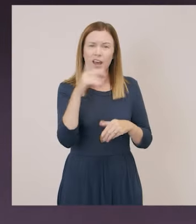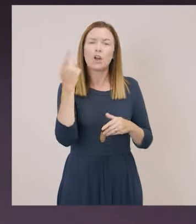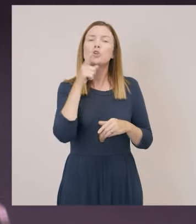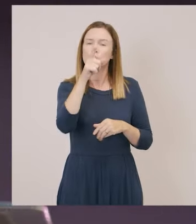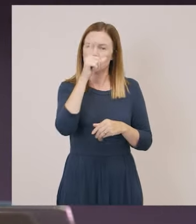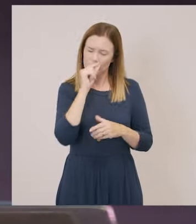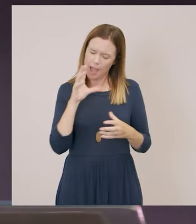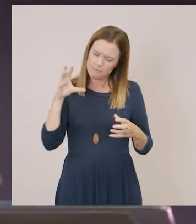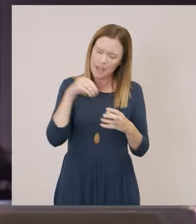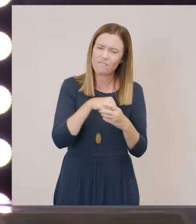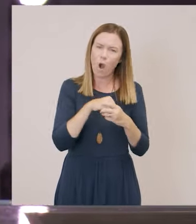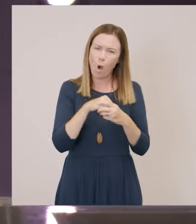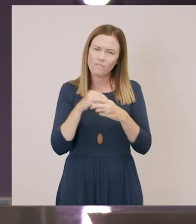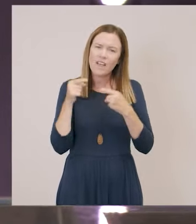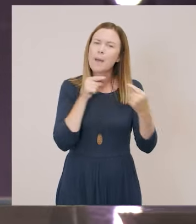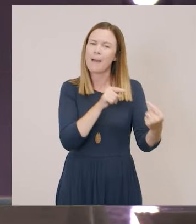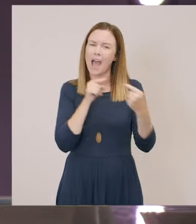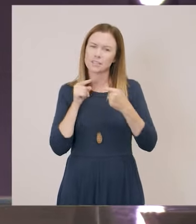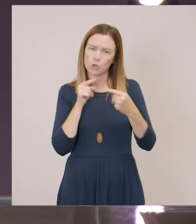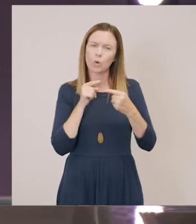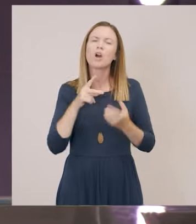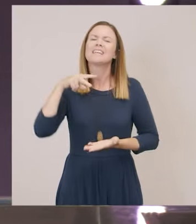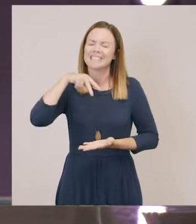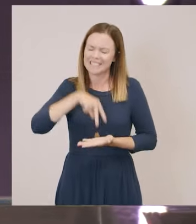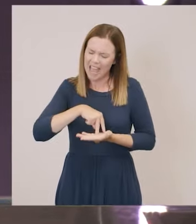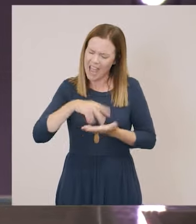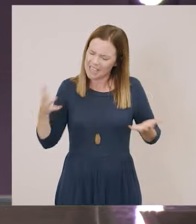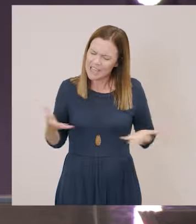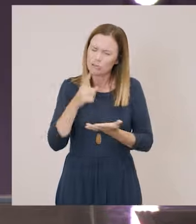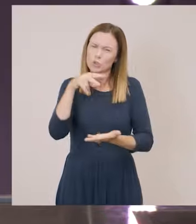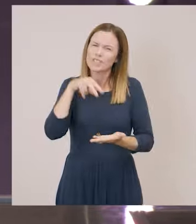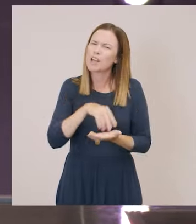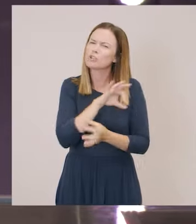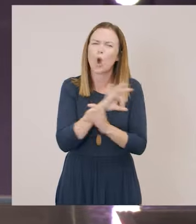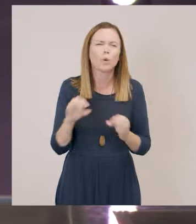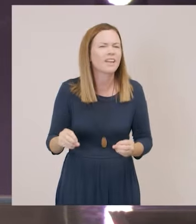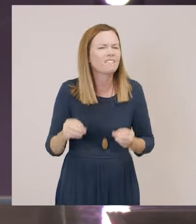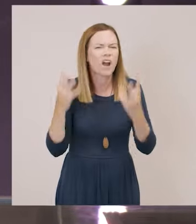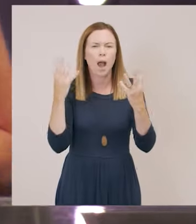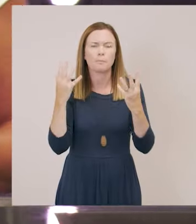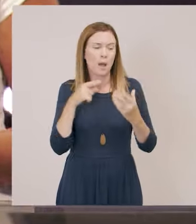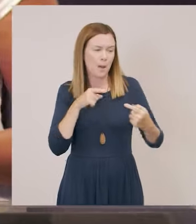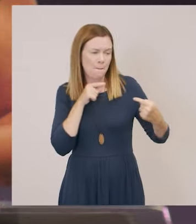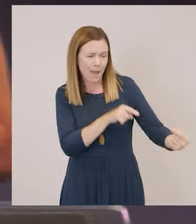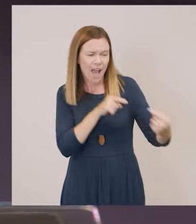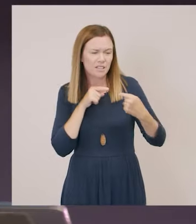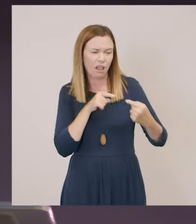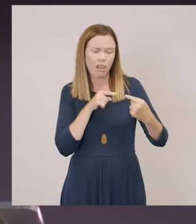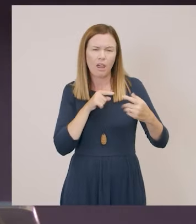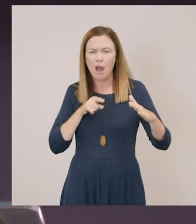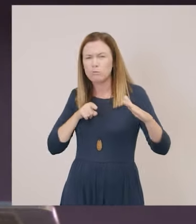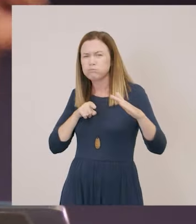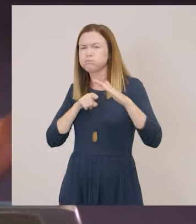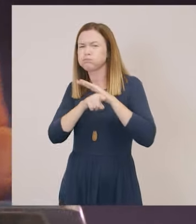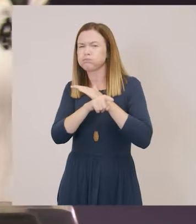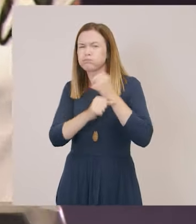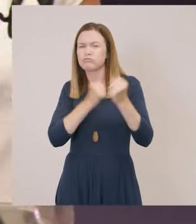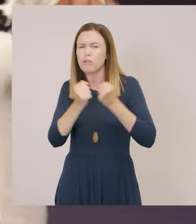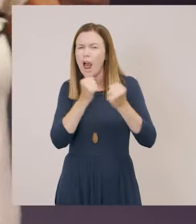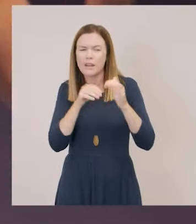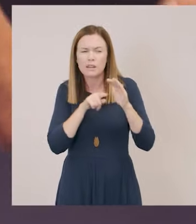battle. And the encouragement today is to stand firm. Don't give up. Don't run away from the battle. There is